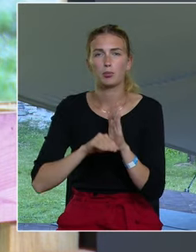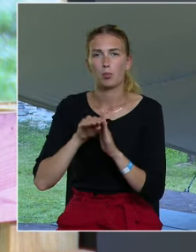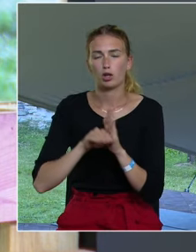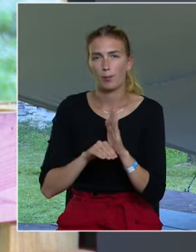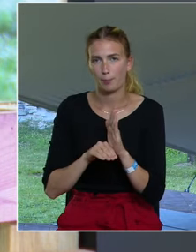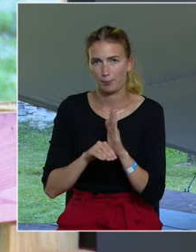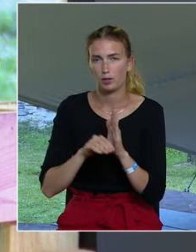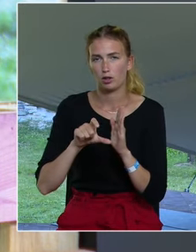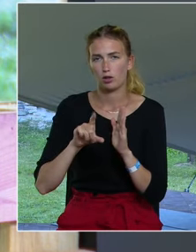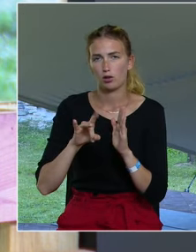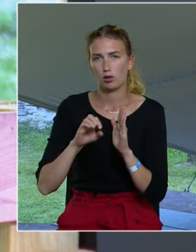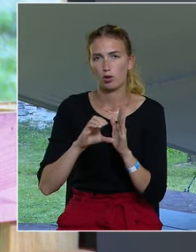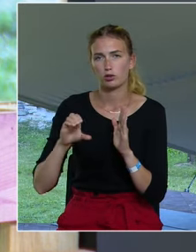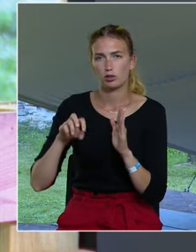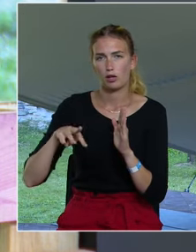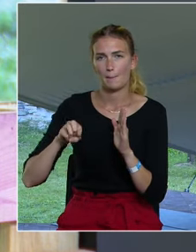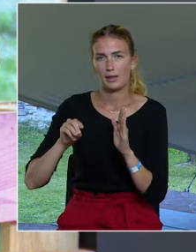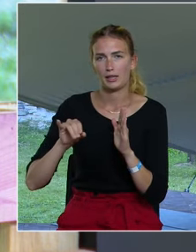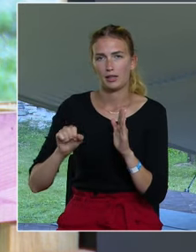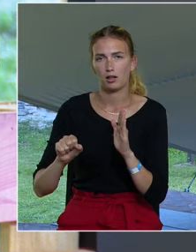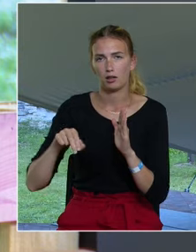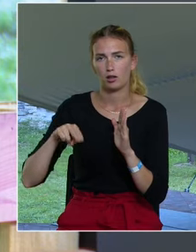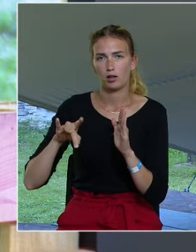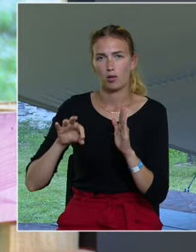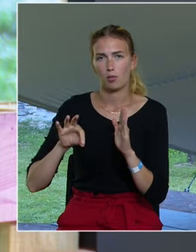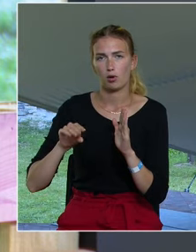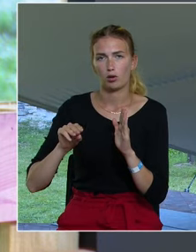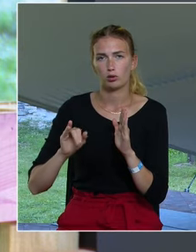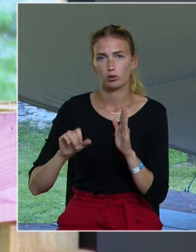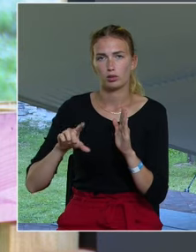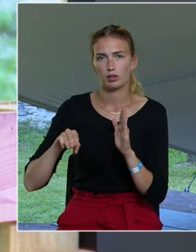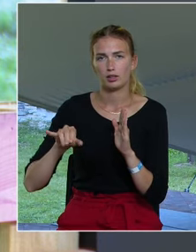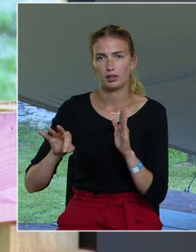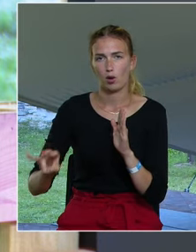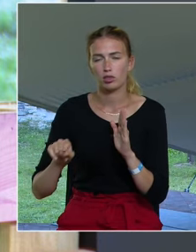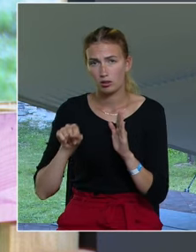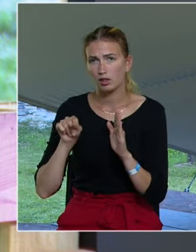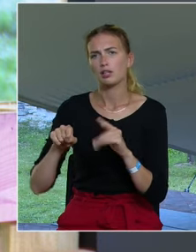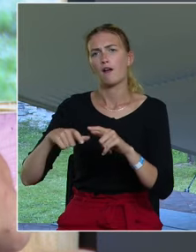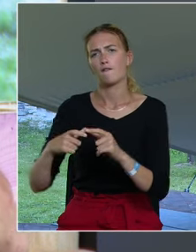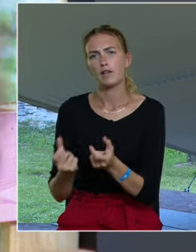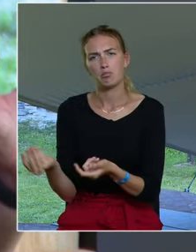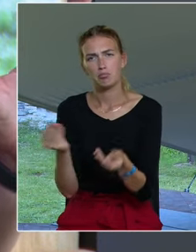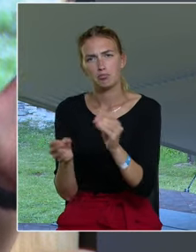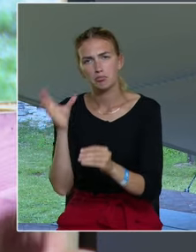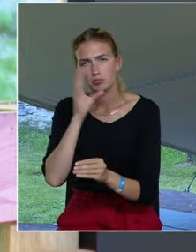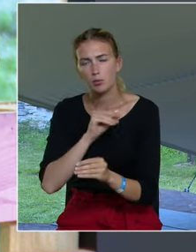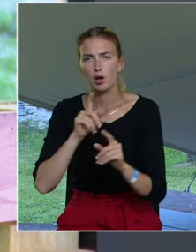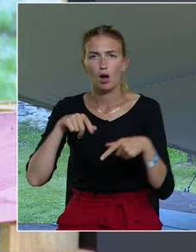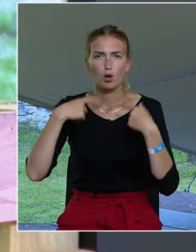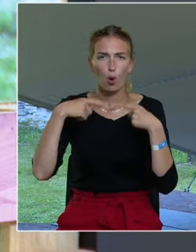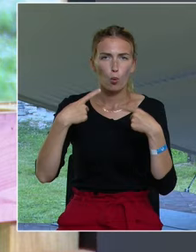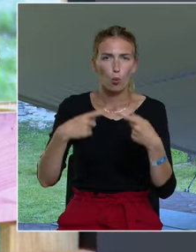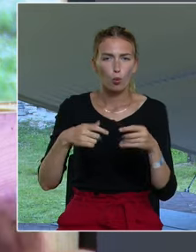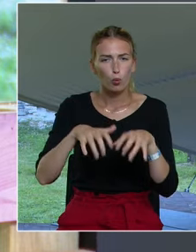or cross-media production. Yeah, it's all about that you not only produce a film, but you create a story world, and